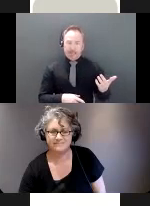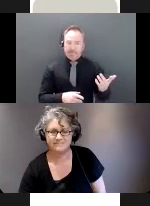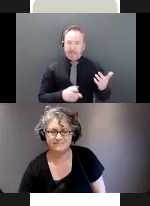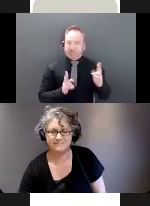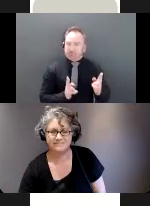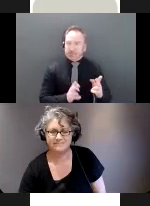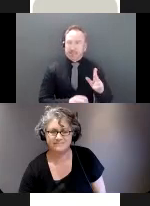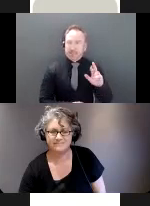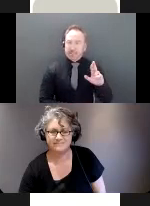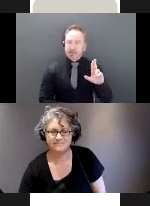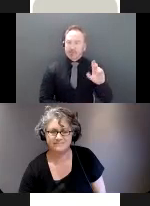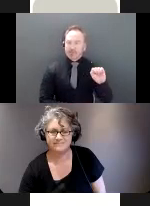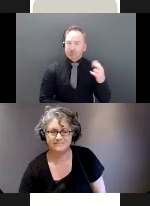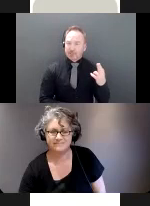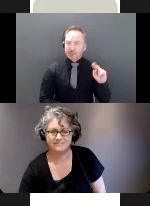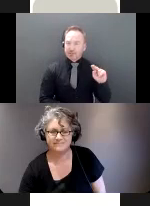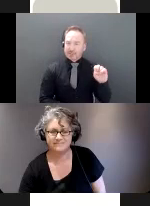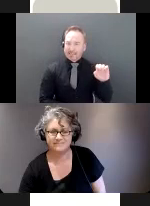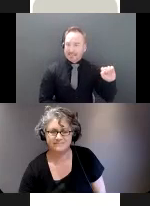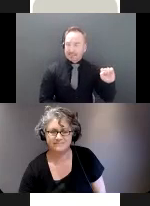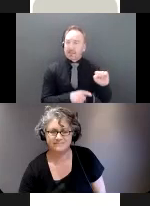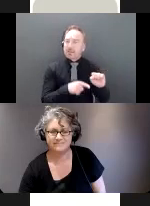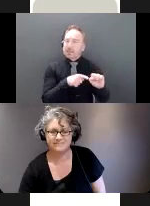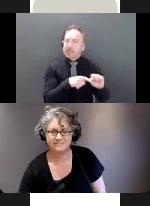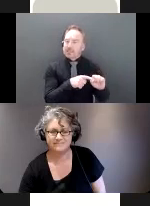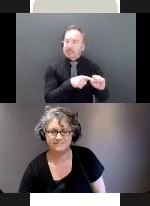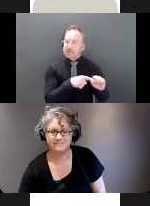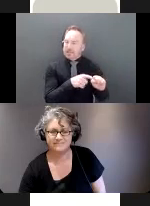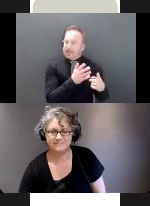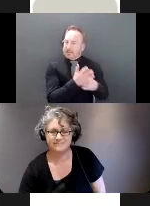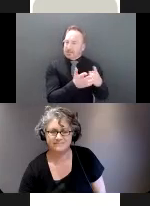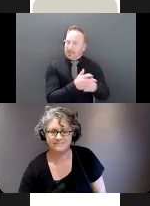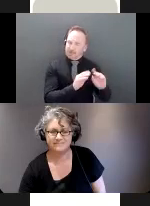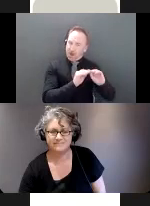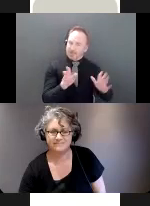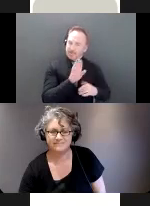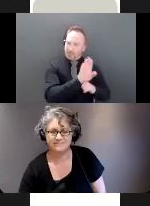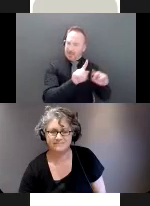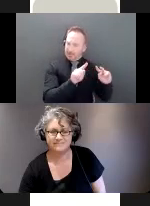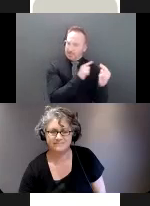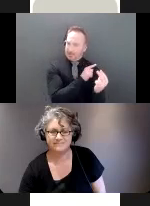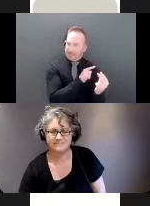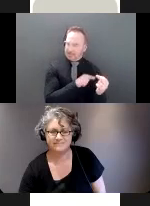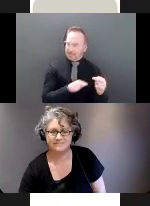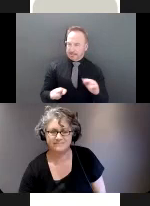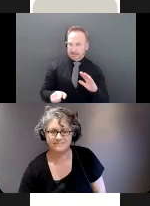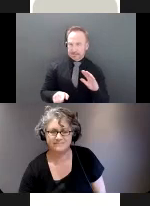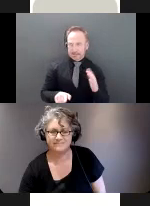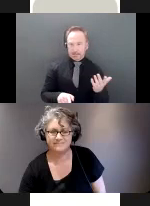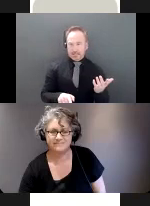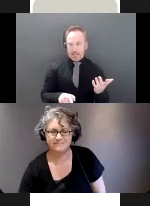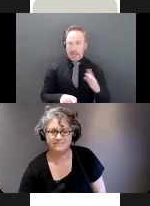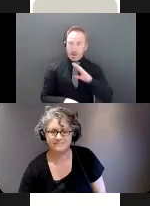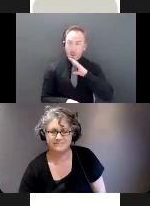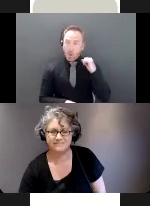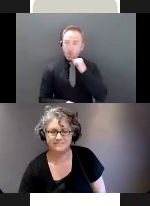is very evident to the older woman that you're working with. And there is often a sense from older women that they don't